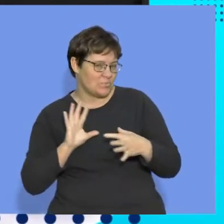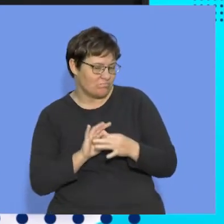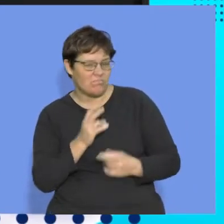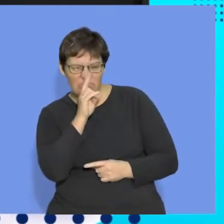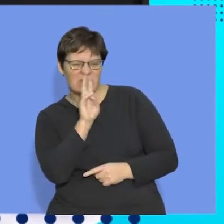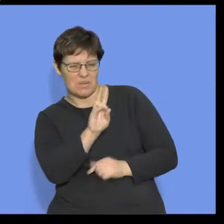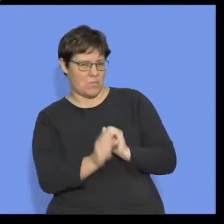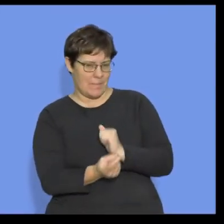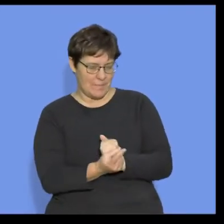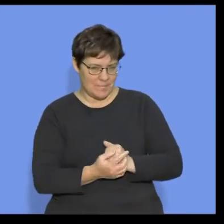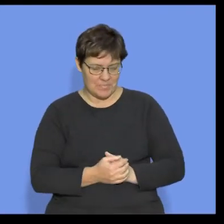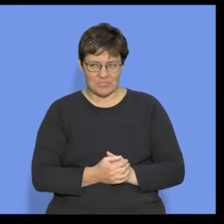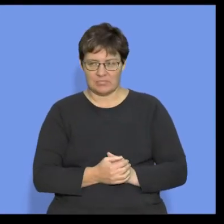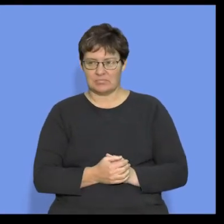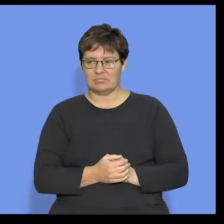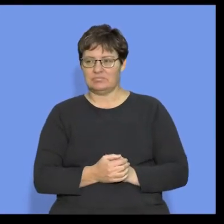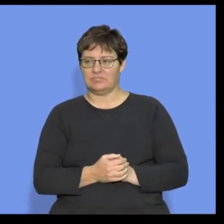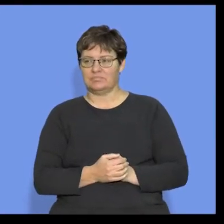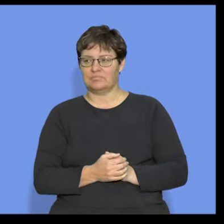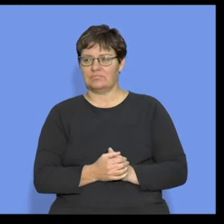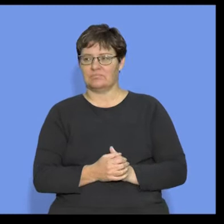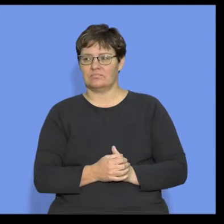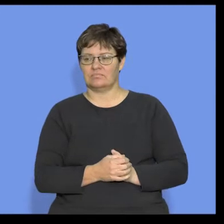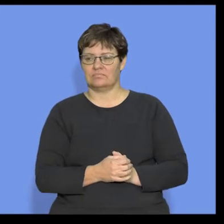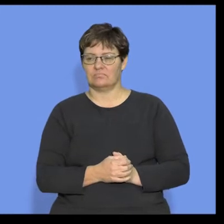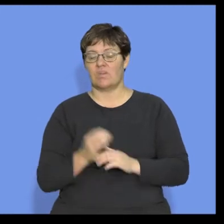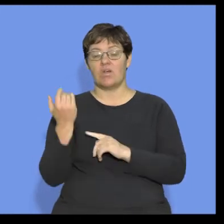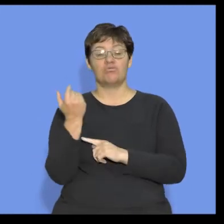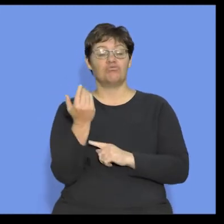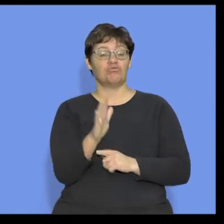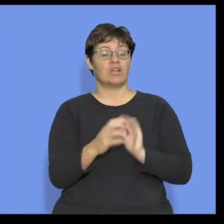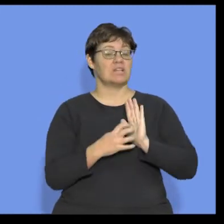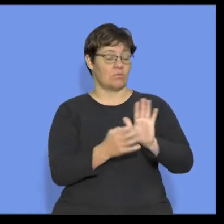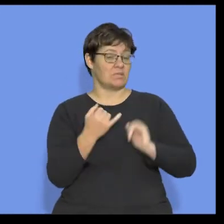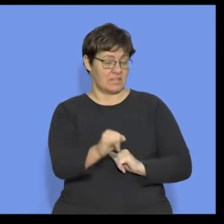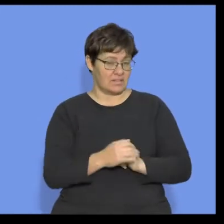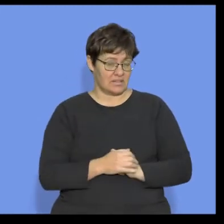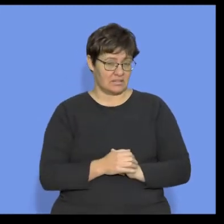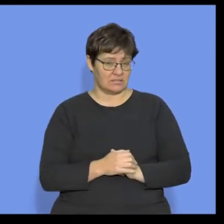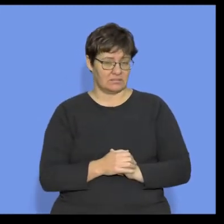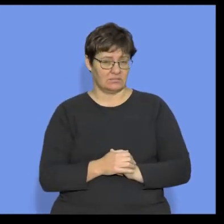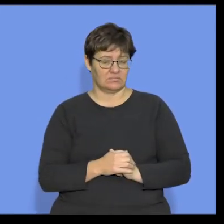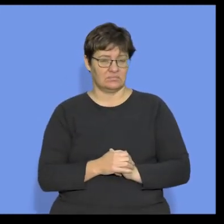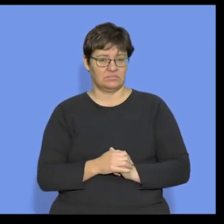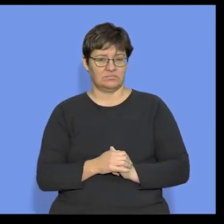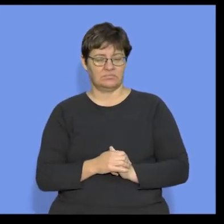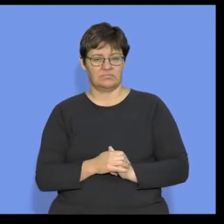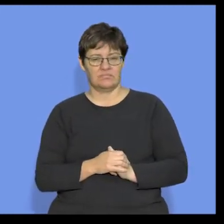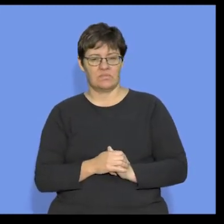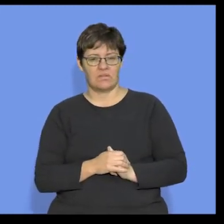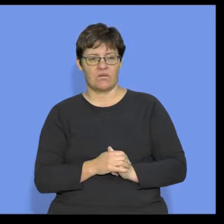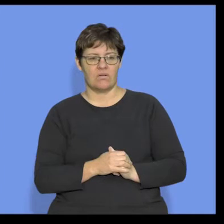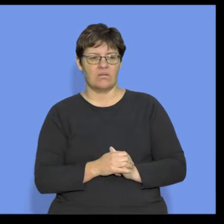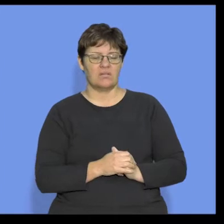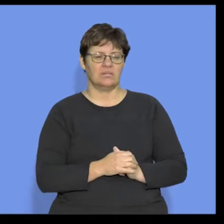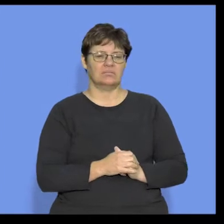get. So here, still a tree diagram, okay? Nothing about whether it's independent